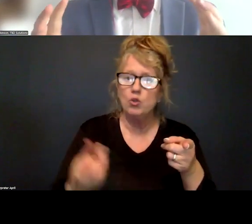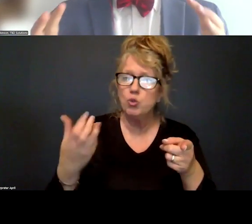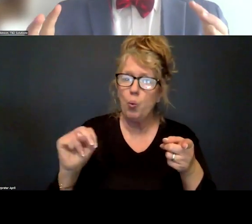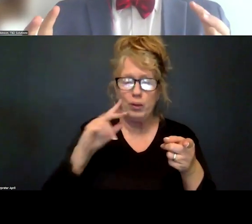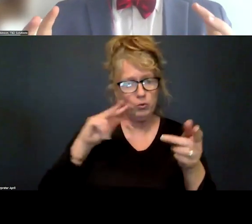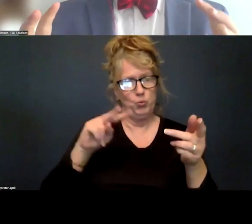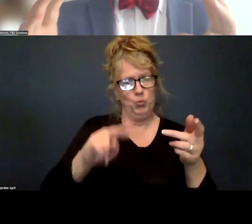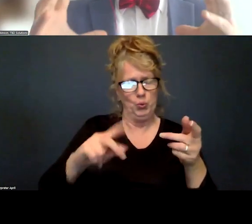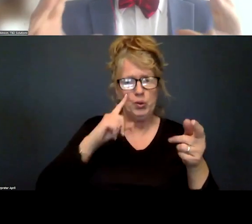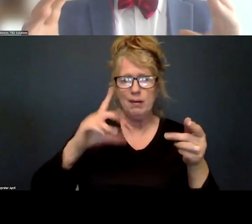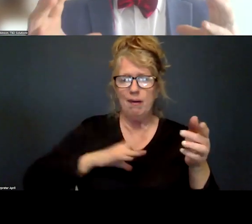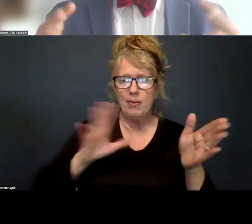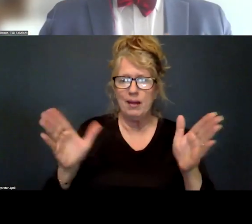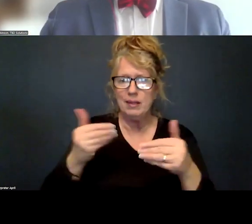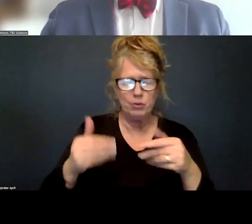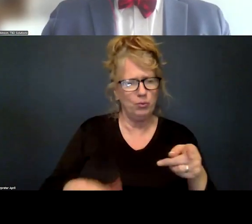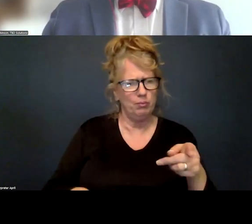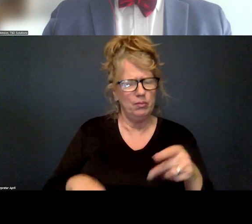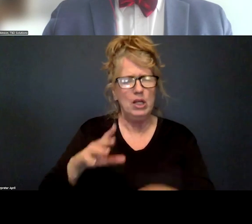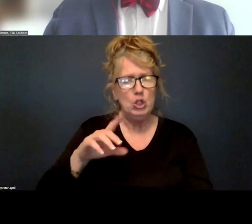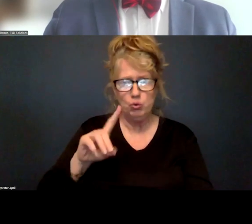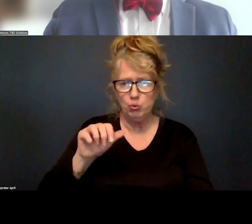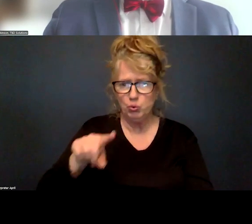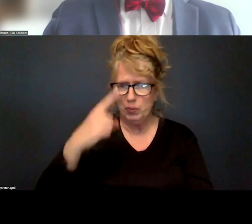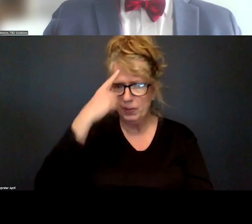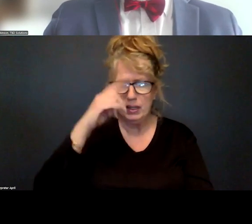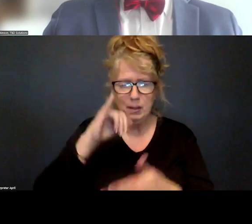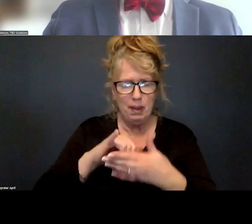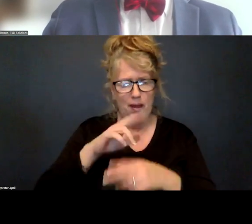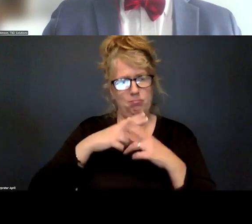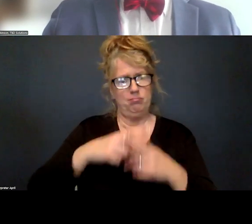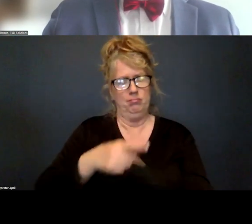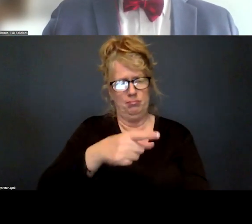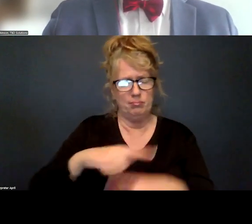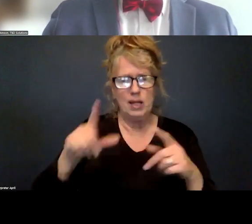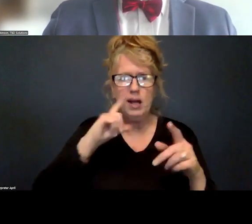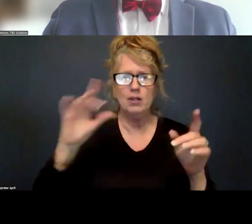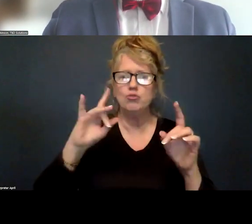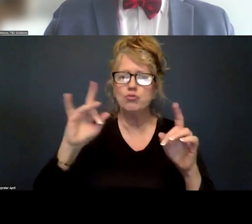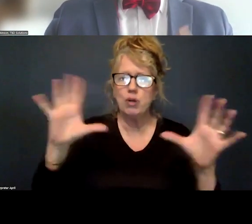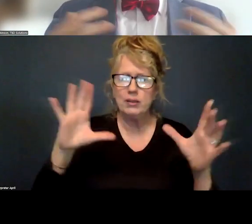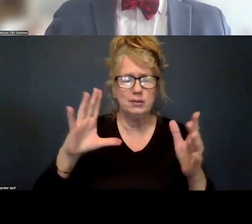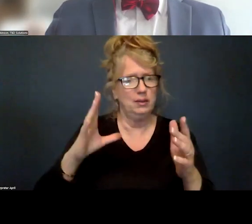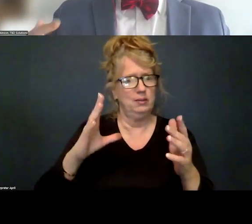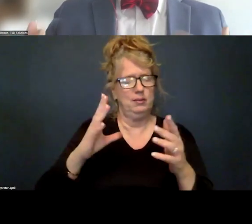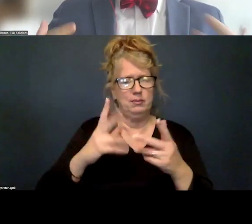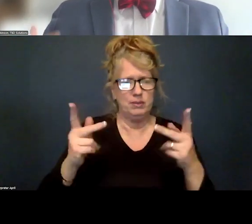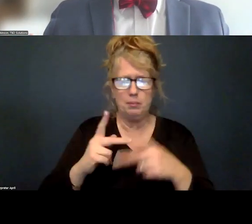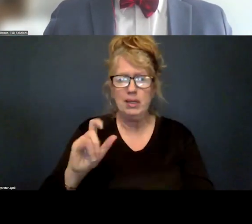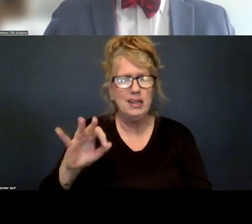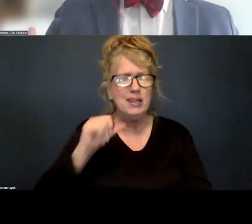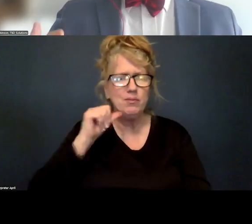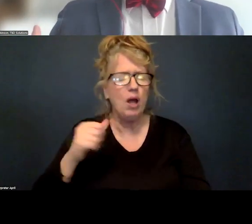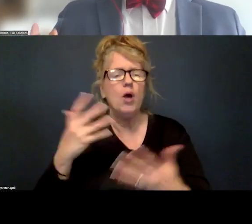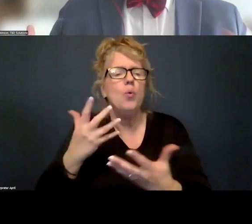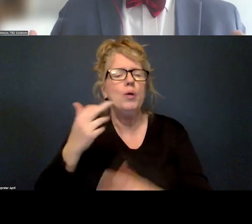this living room, do you think that this could be considered a crisis facility? And if you don't, what are the reasons